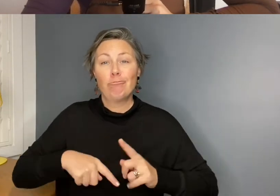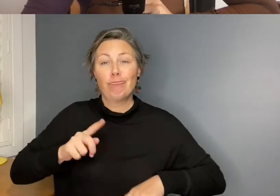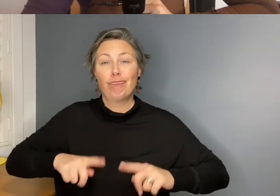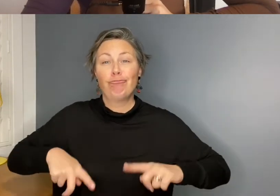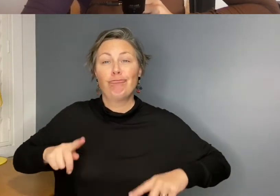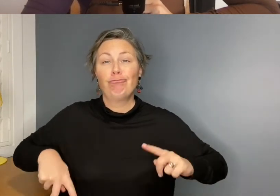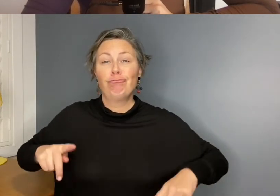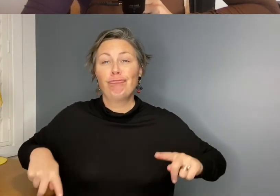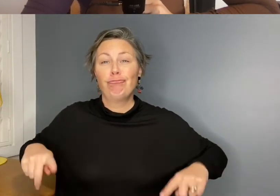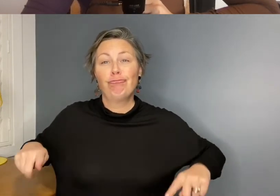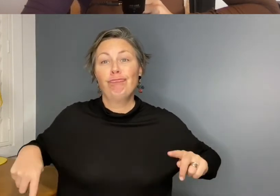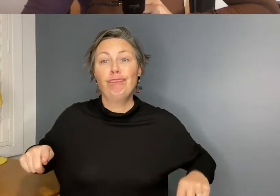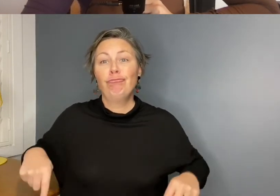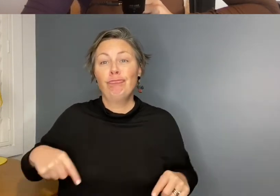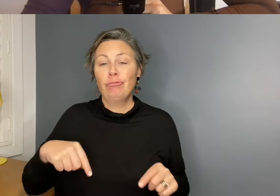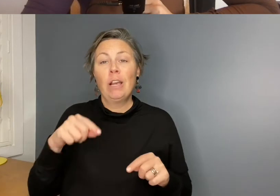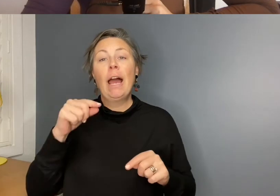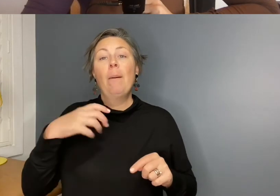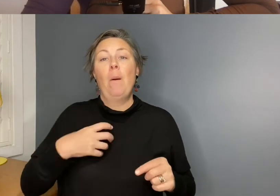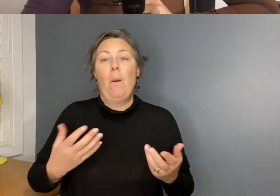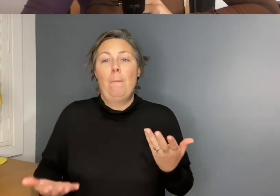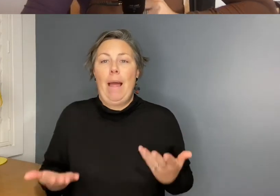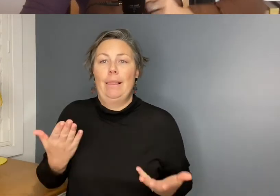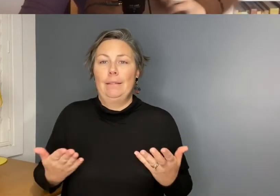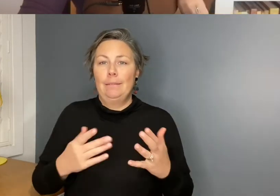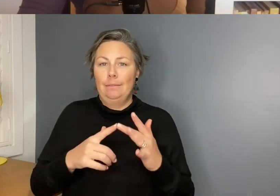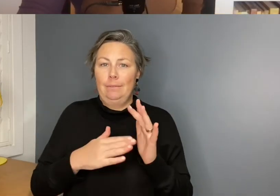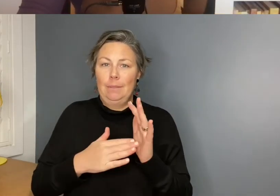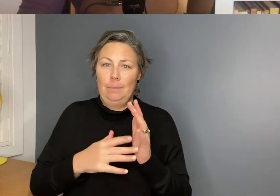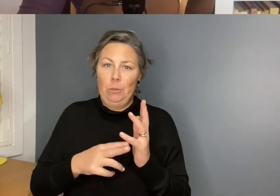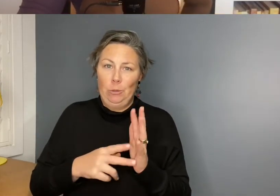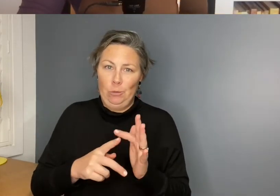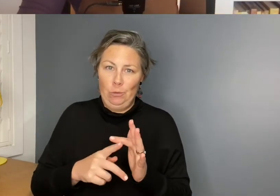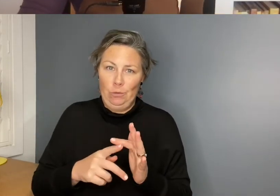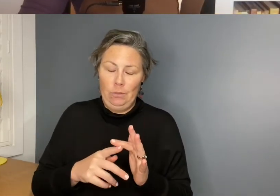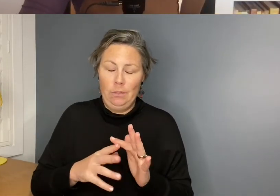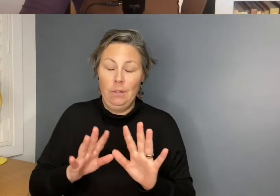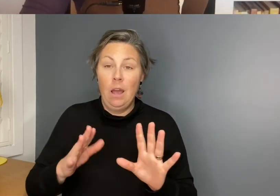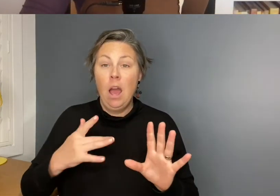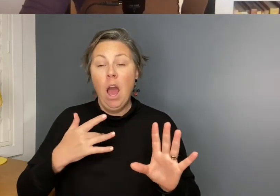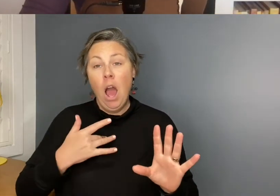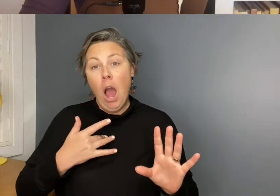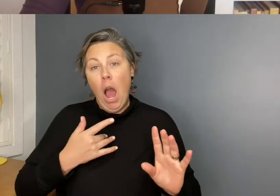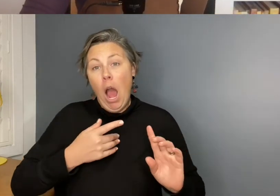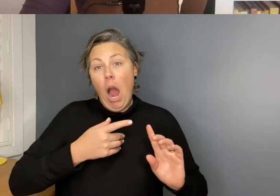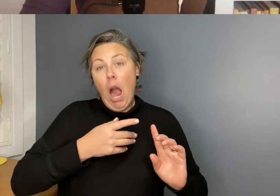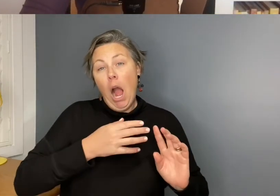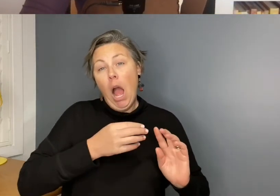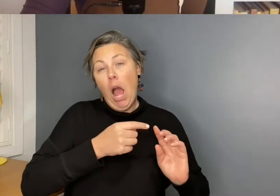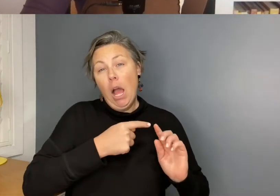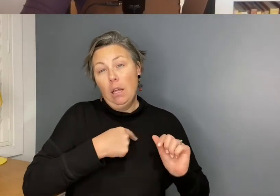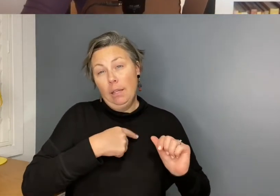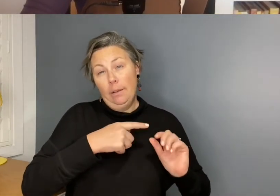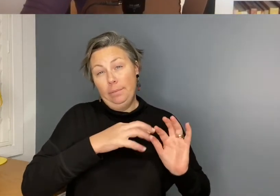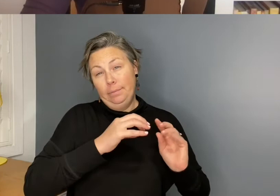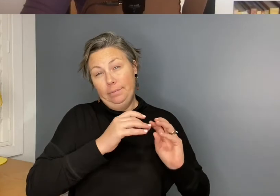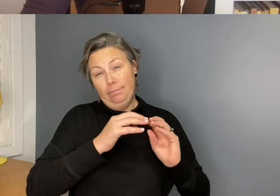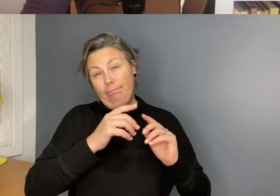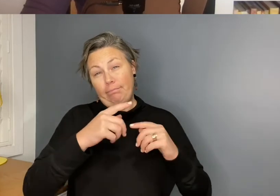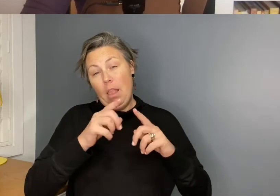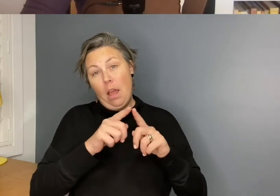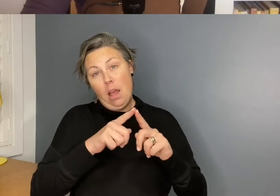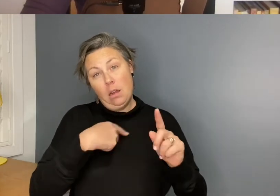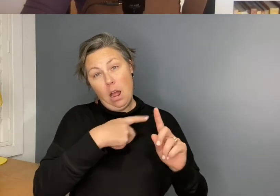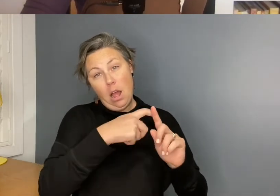know relates to a more balanced and optimally functioning immune system. So that's the most long-winded way to answer your question. What is a healthy